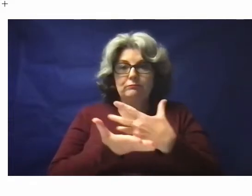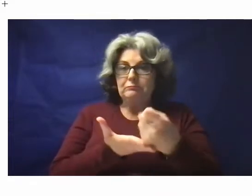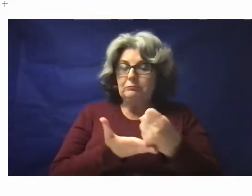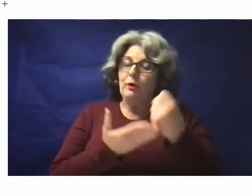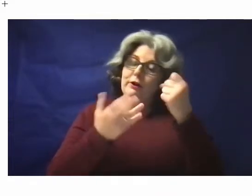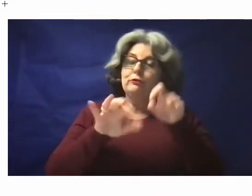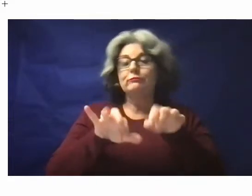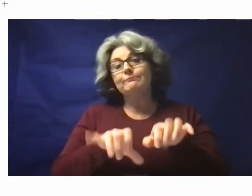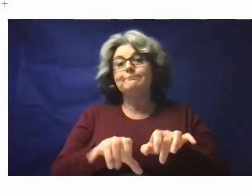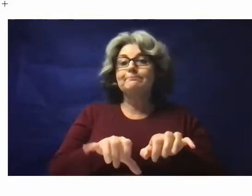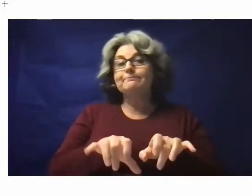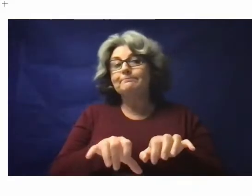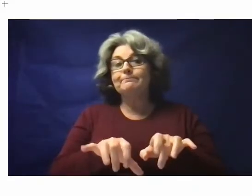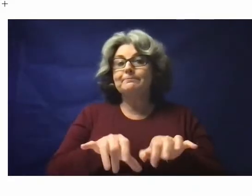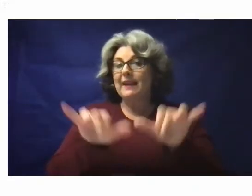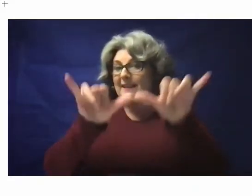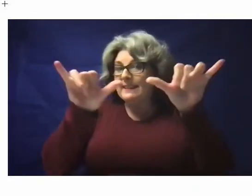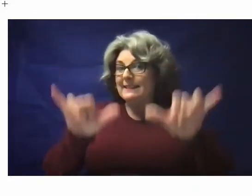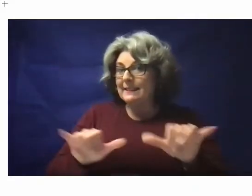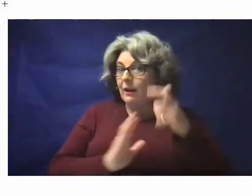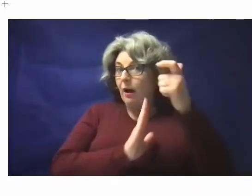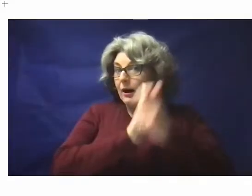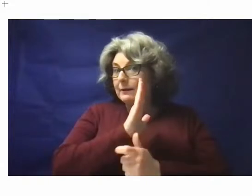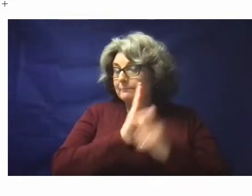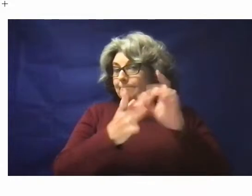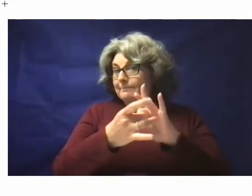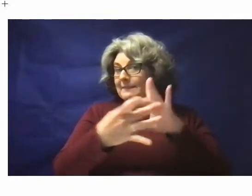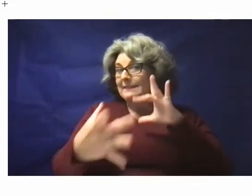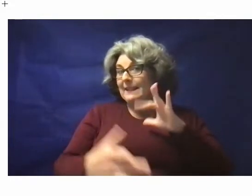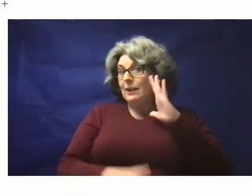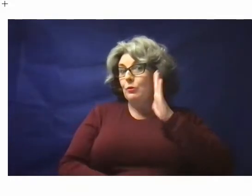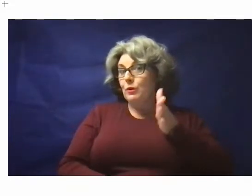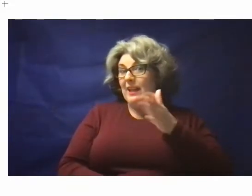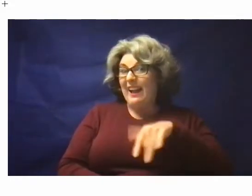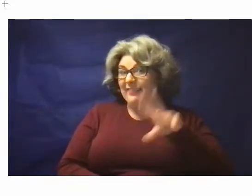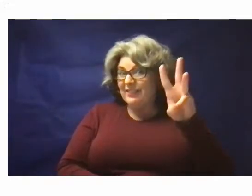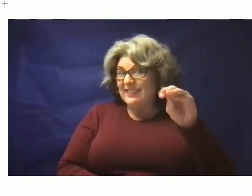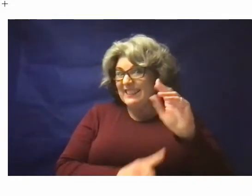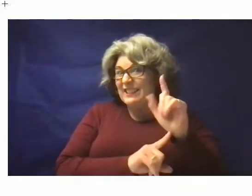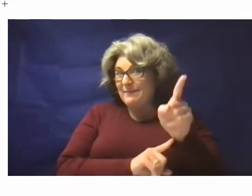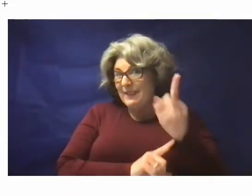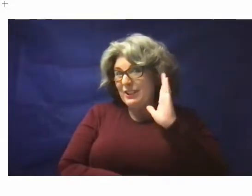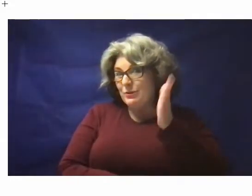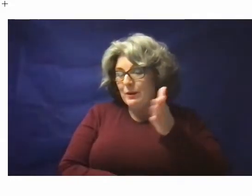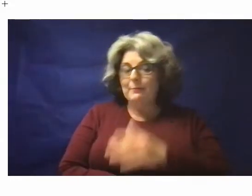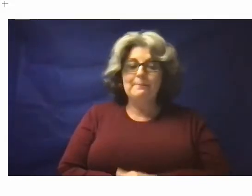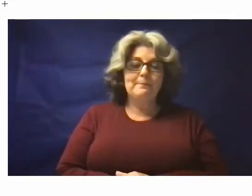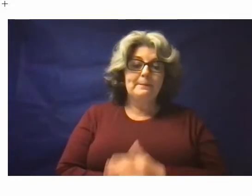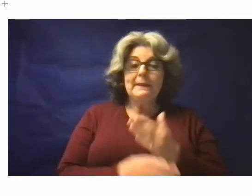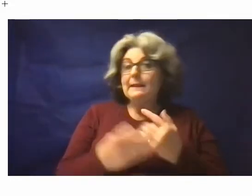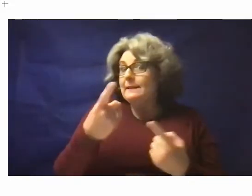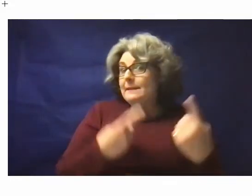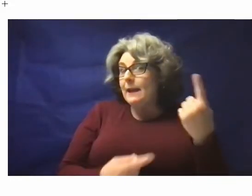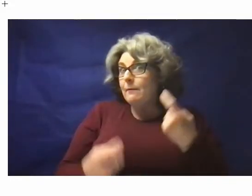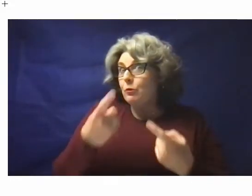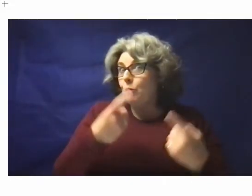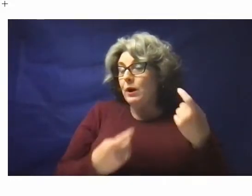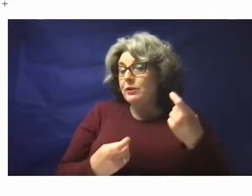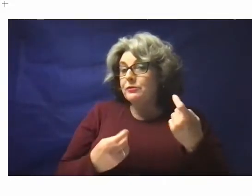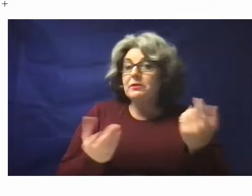your answers, as the system will automatically disconnect you after 60 minutes. Some questions might